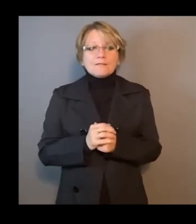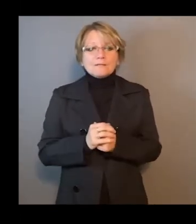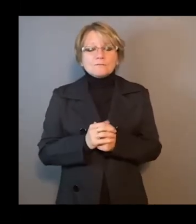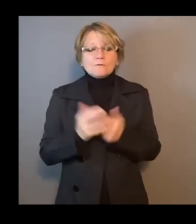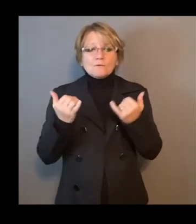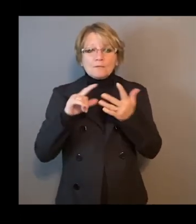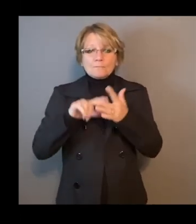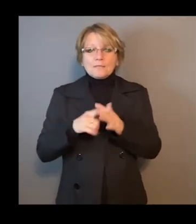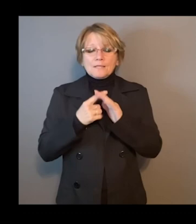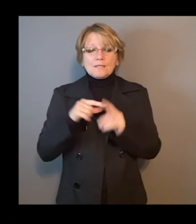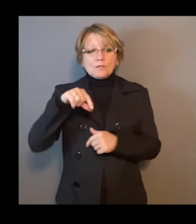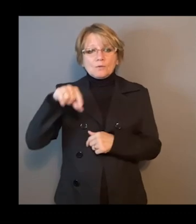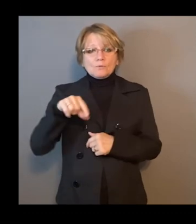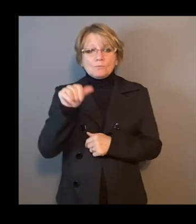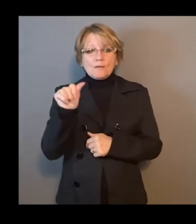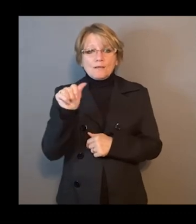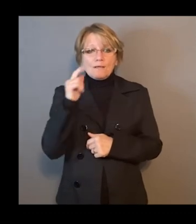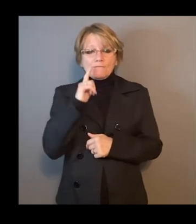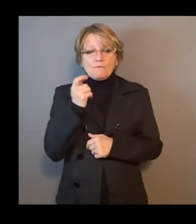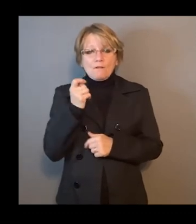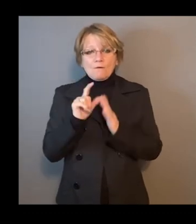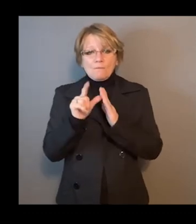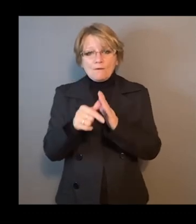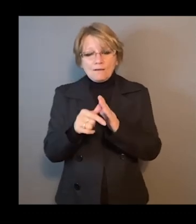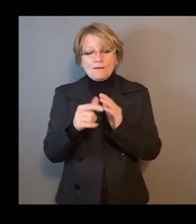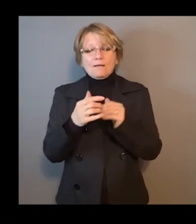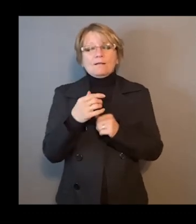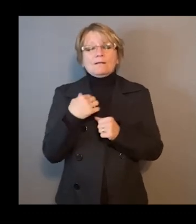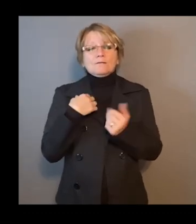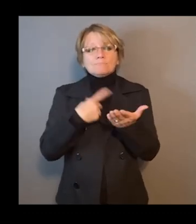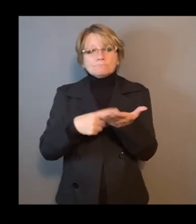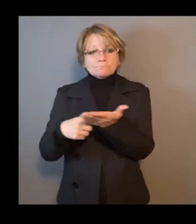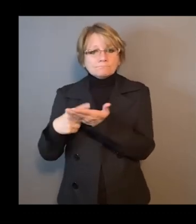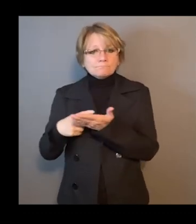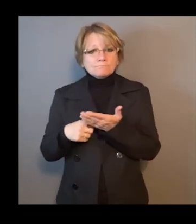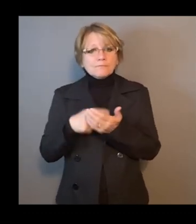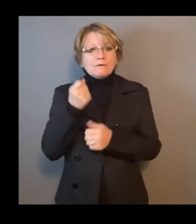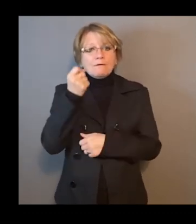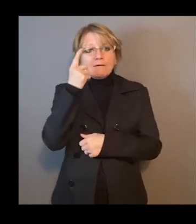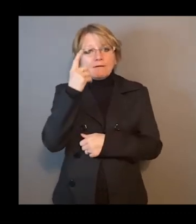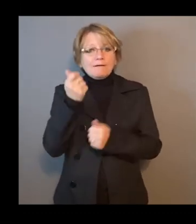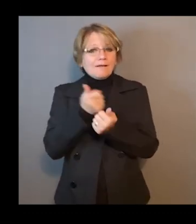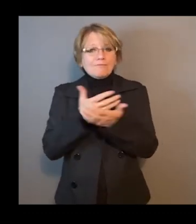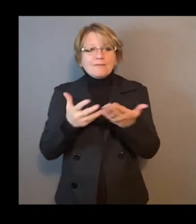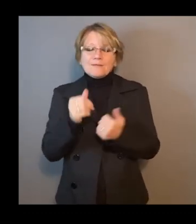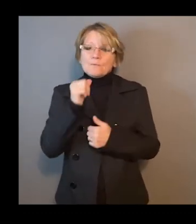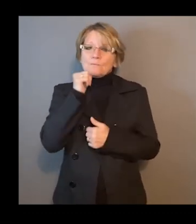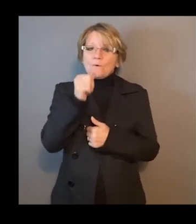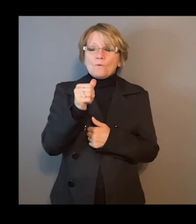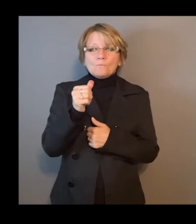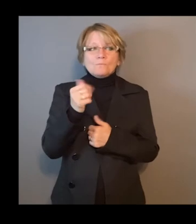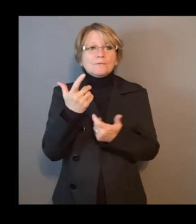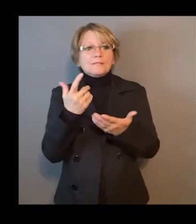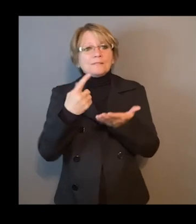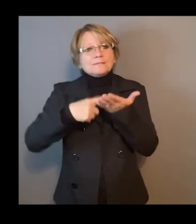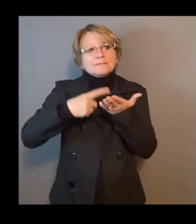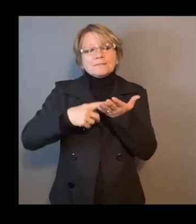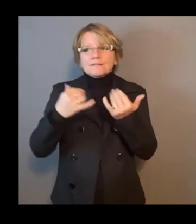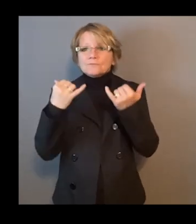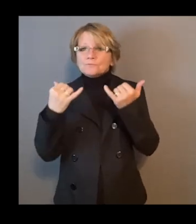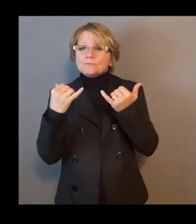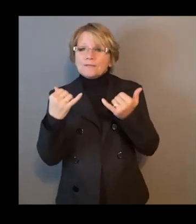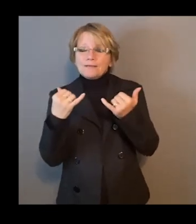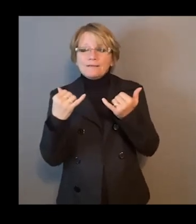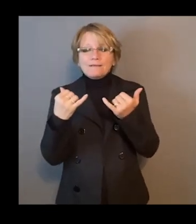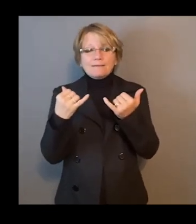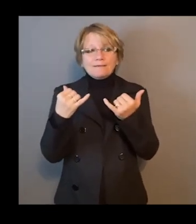So let's begin the Q&A just for a little while, and we'll just have a discussion. And again, everything's not going to be talked about today, and there are going to